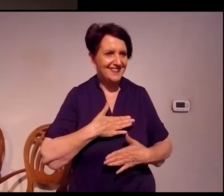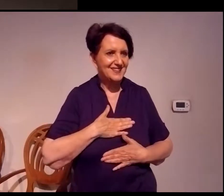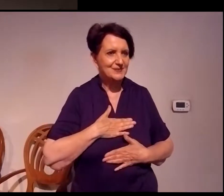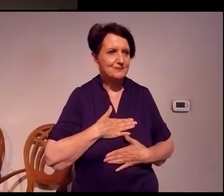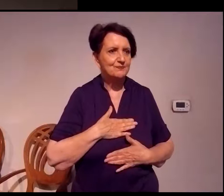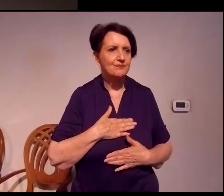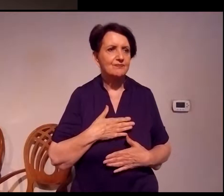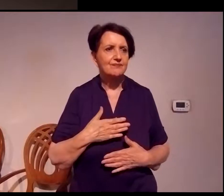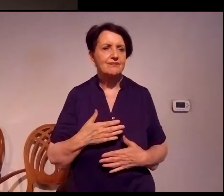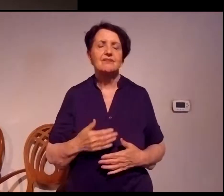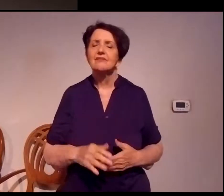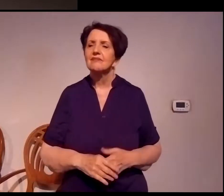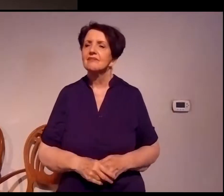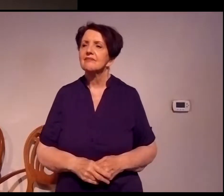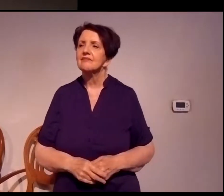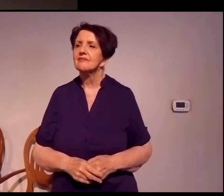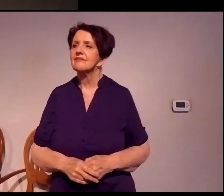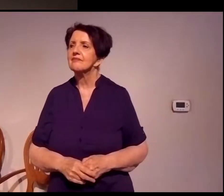Here's the thing.